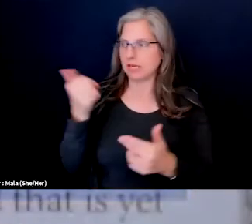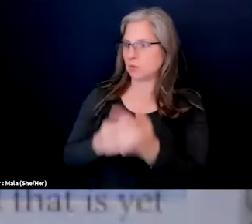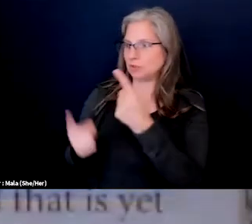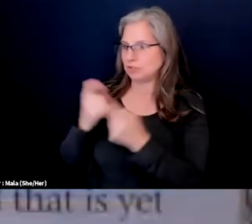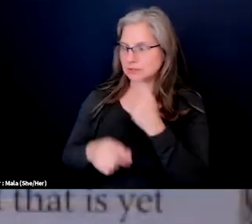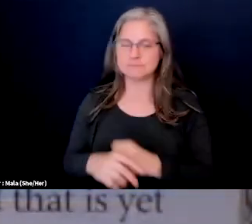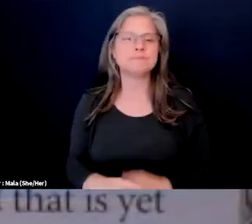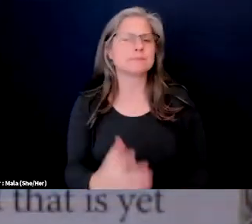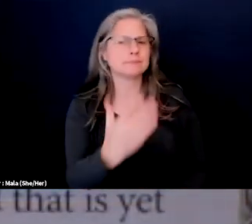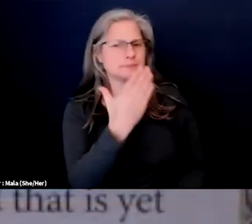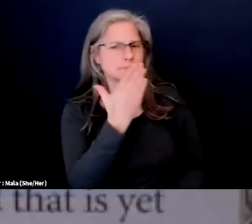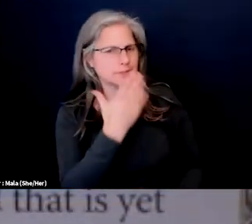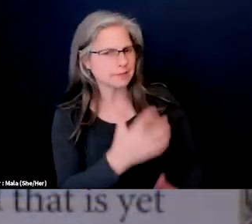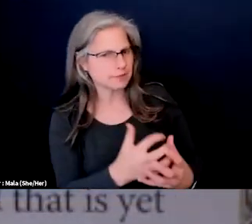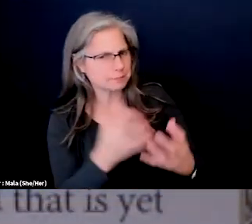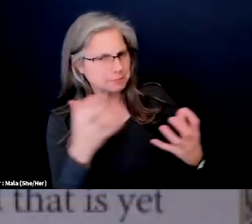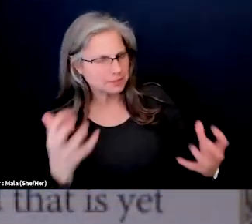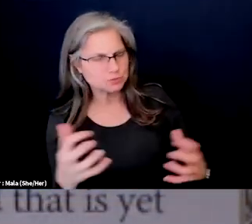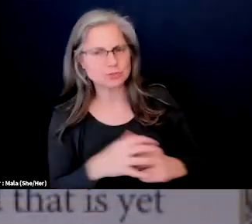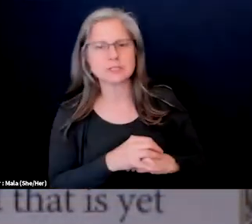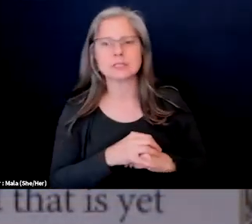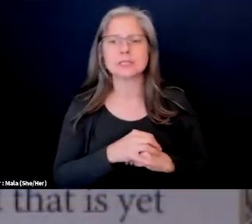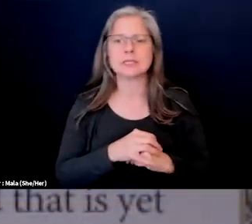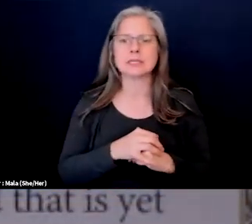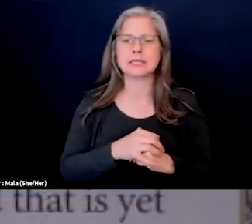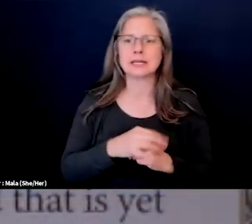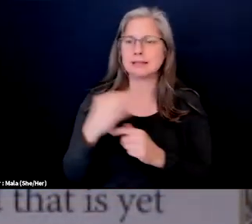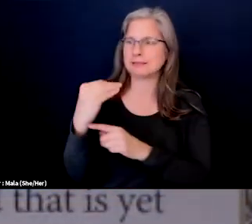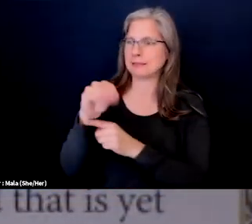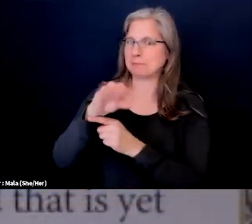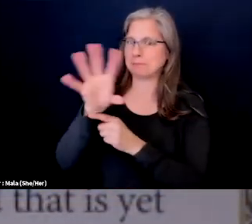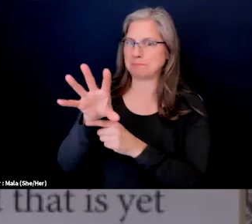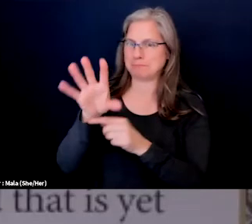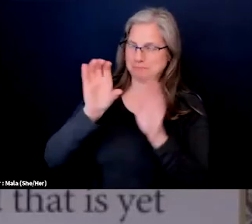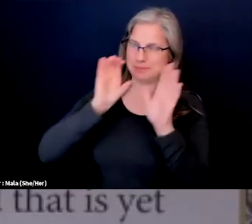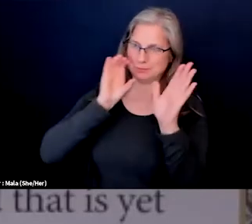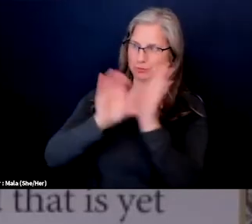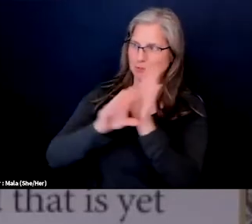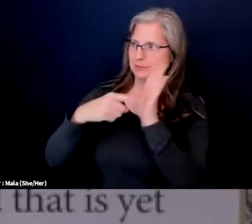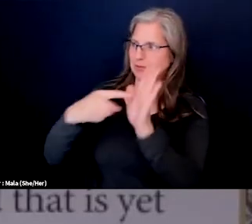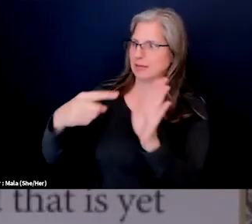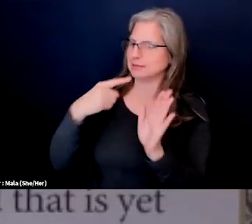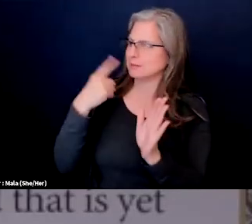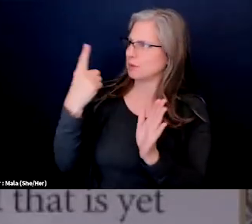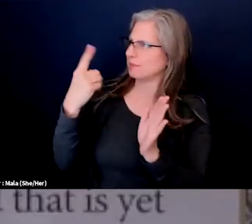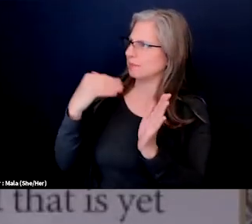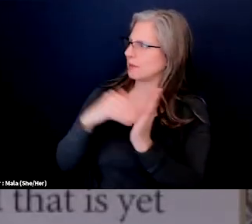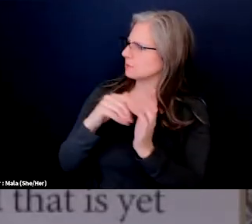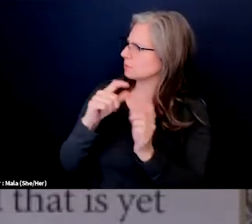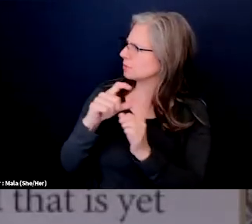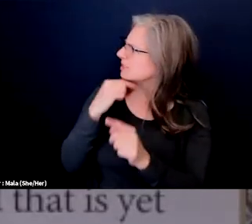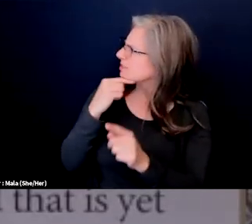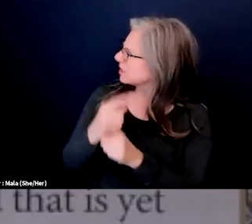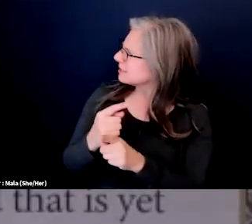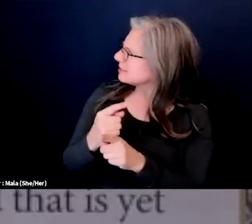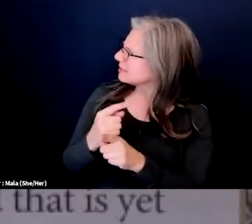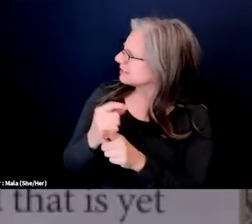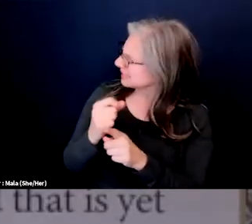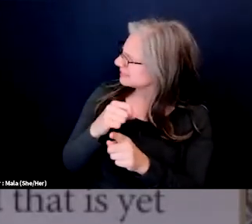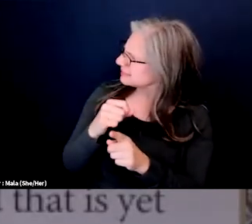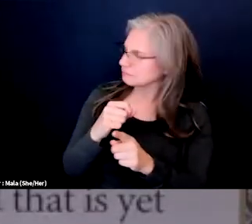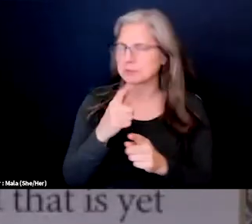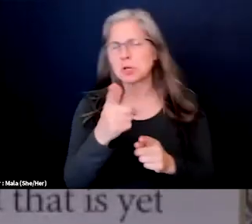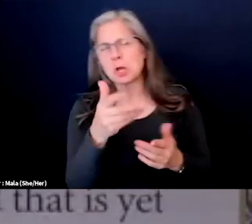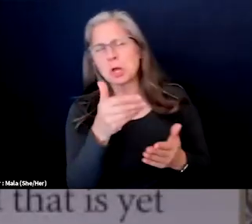Thank you very much. A picture tells 1,000 words, or is that how it goes? Yes? Pretty